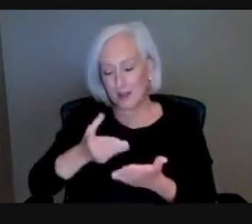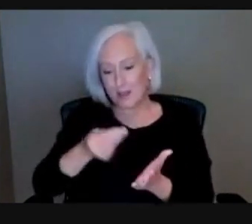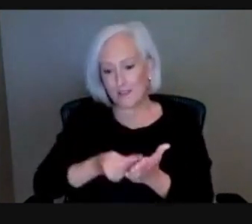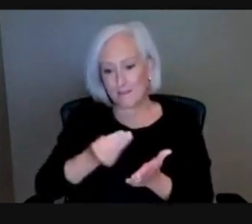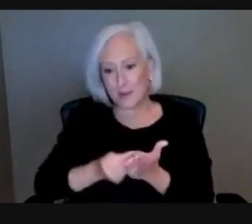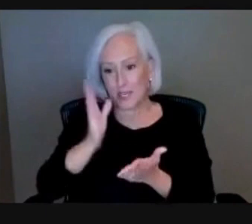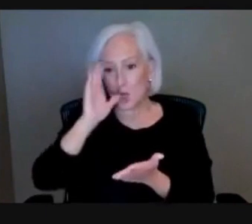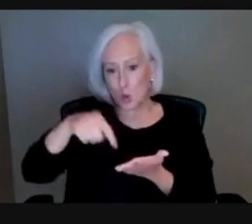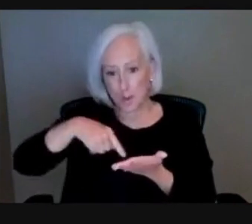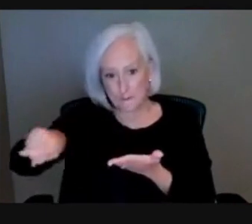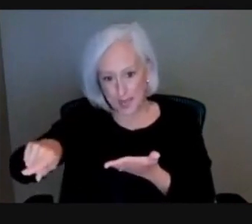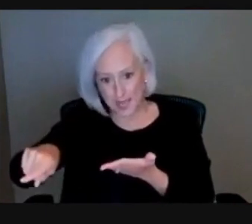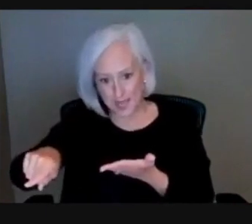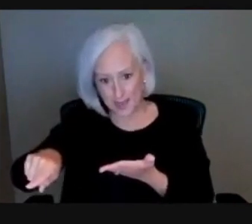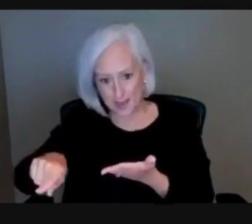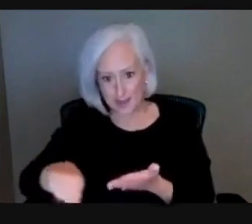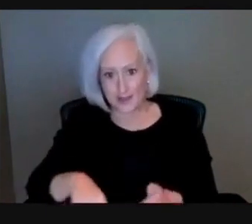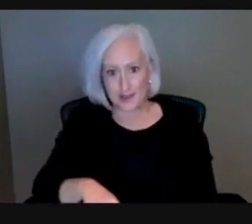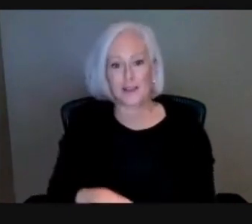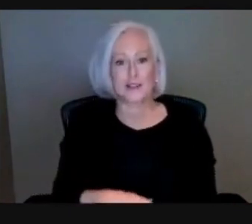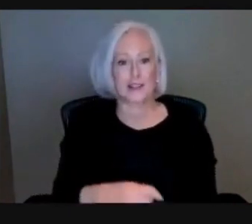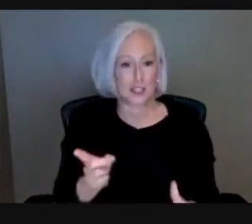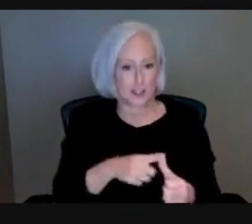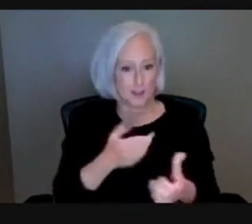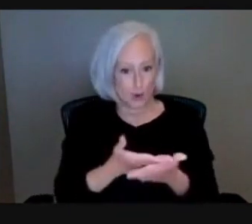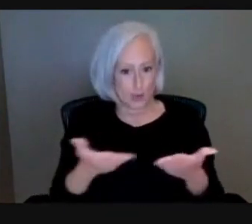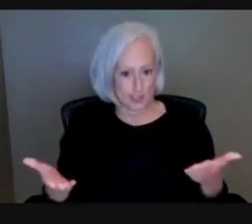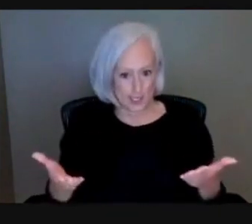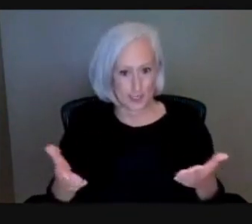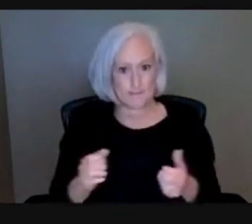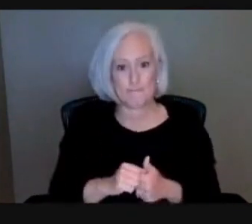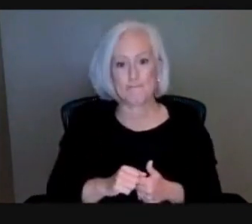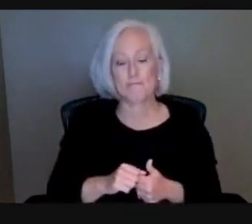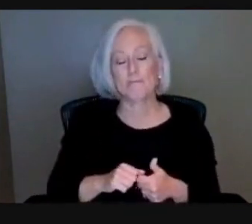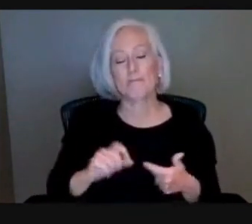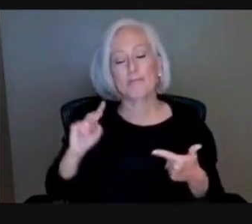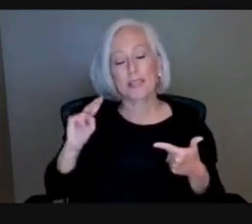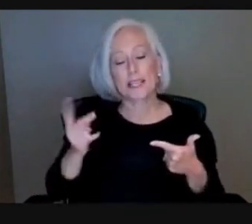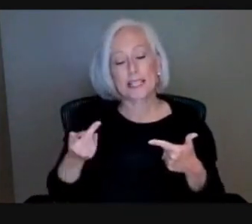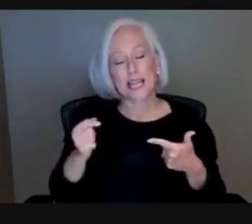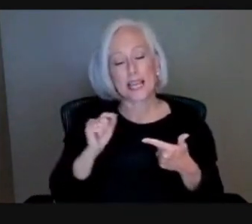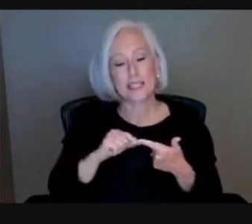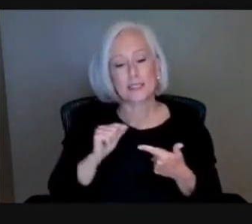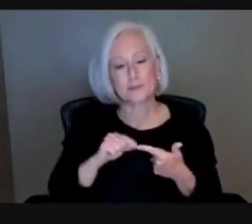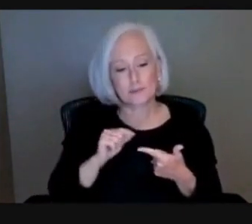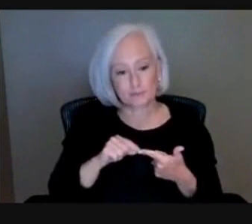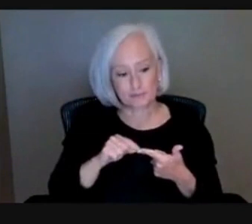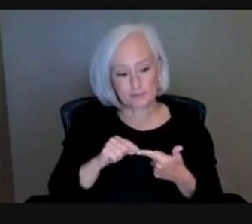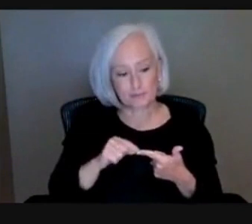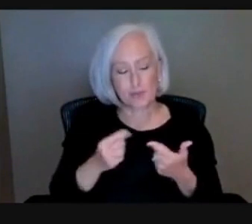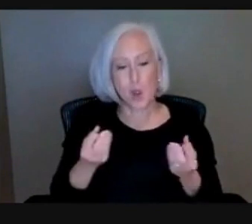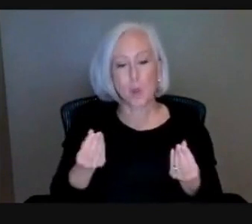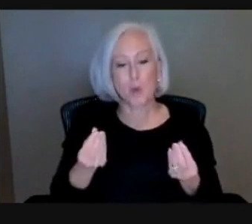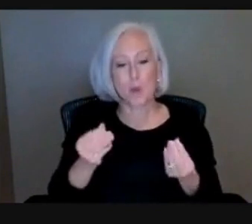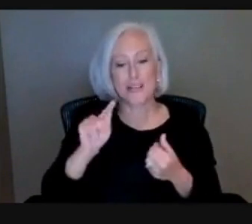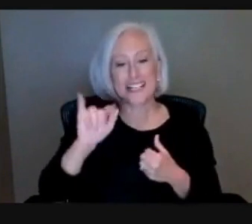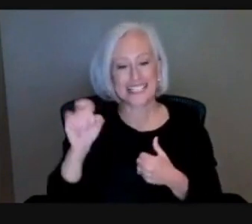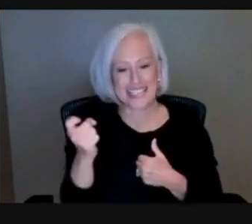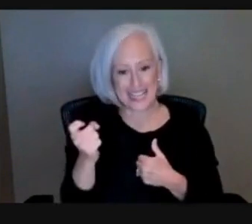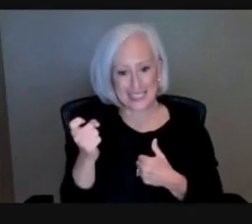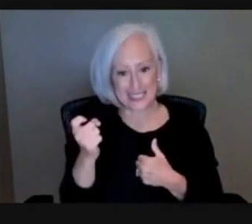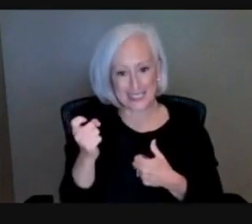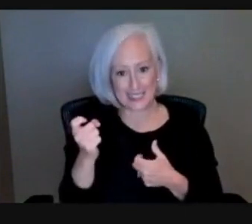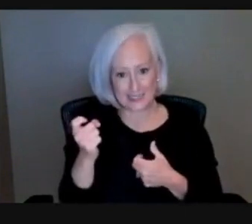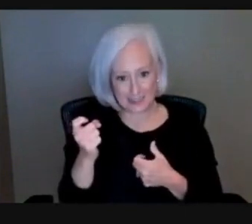need to pay. That's the first thing that you pay with your mortgage payment. The second thing that you will be paying are your property taxes. With